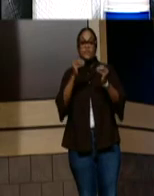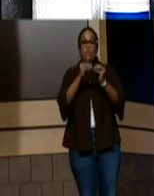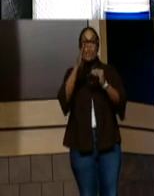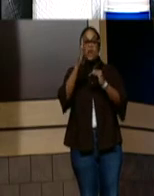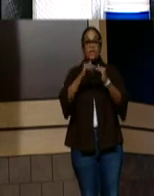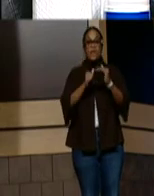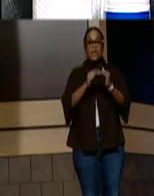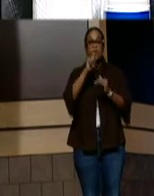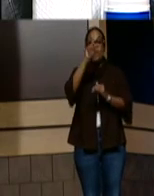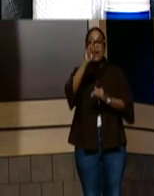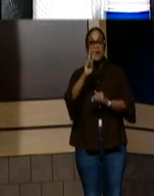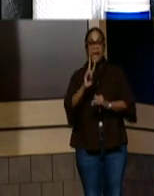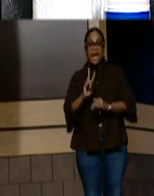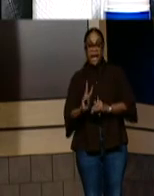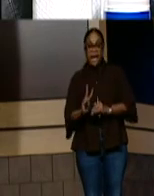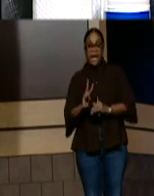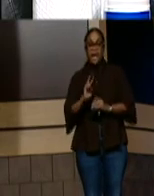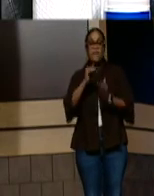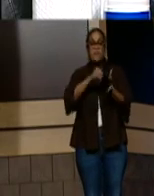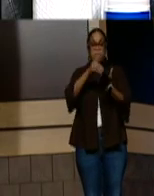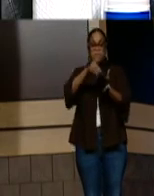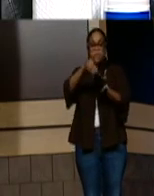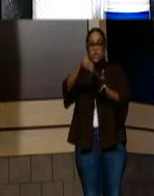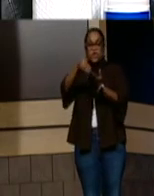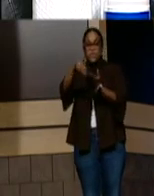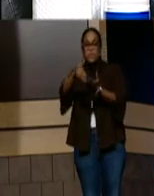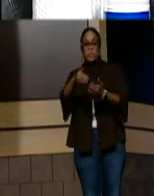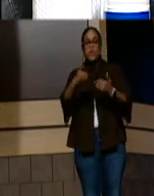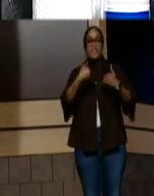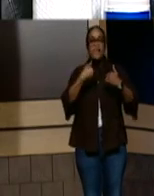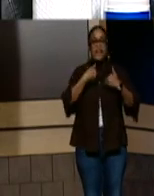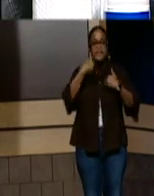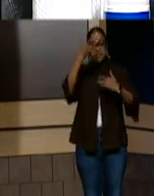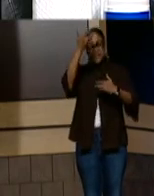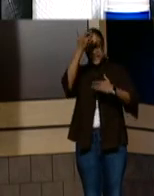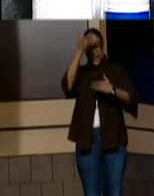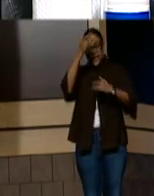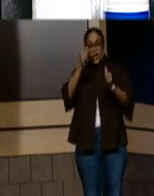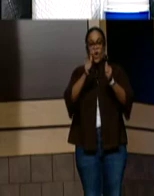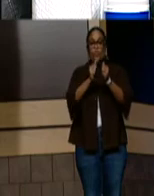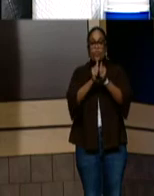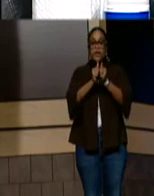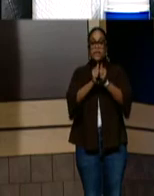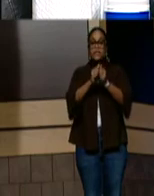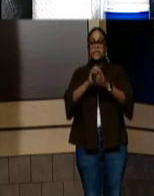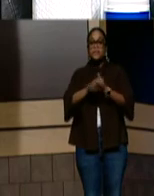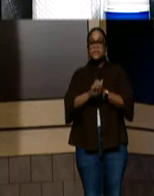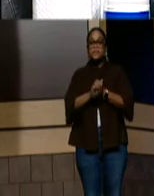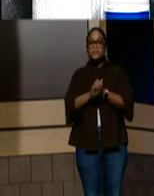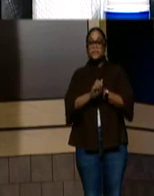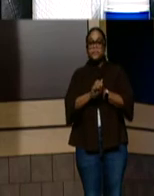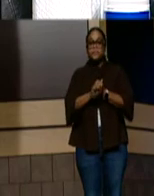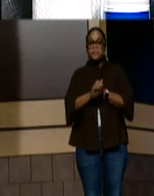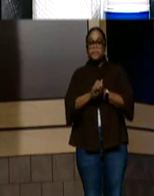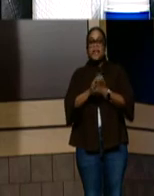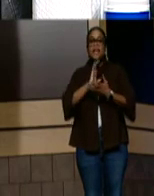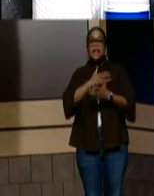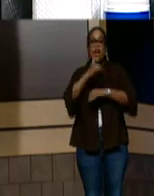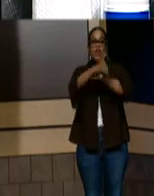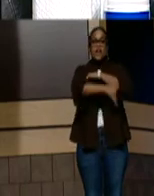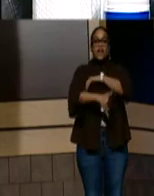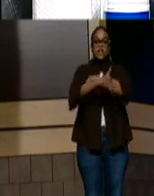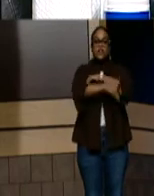people diagnosed positively with coronavirus. Wow. It's real. In our country, again, we have been